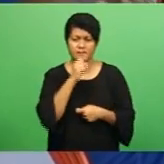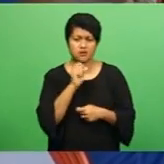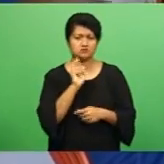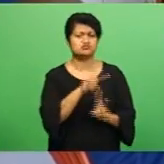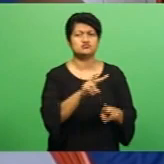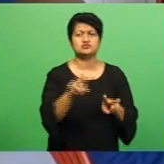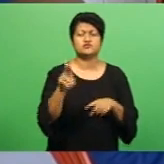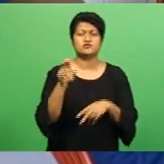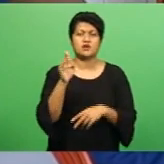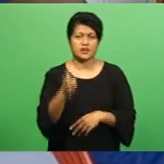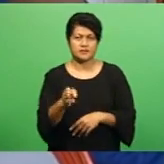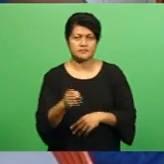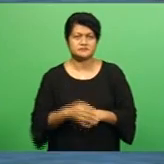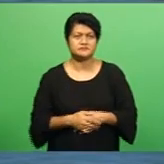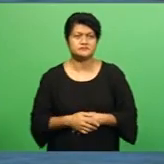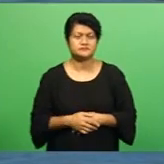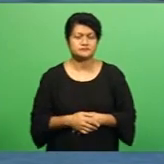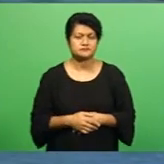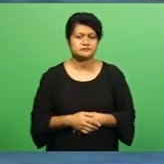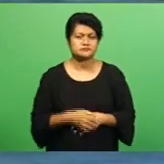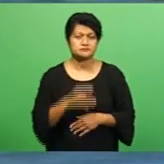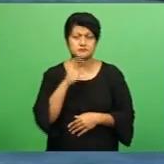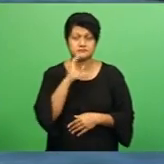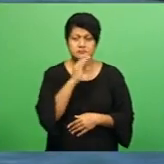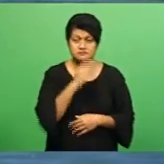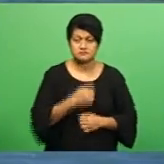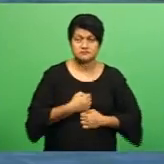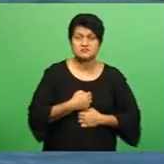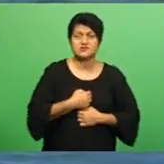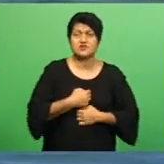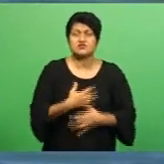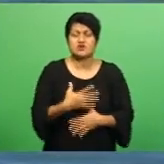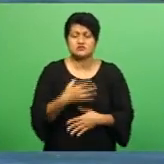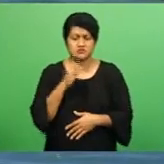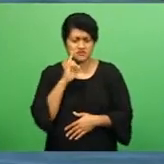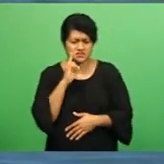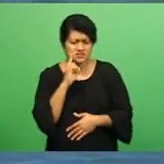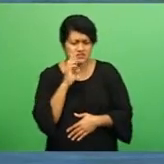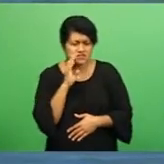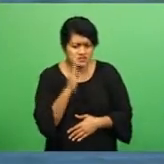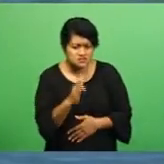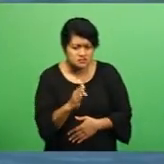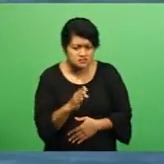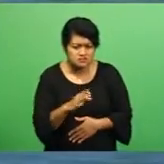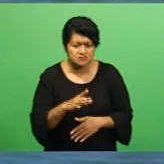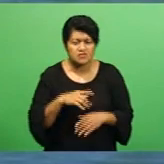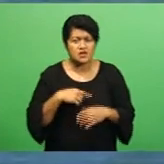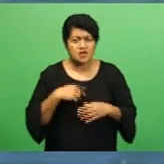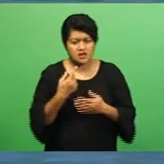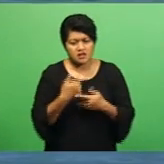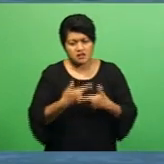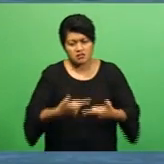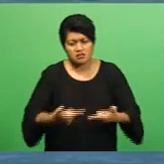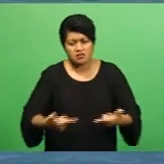cousin, Wilson Fapiano, said they were shocked to see him lying motionless on the beach.